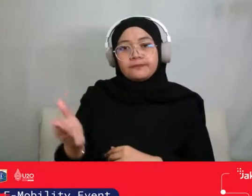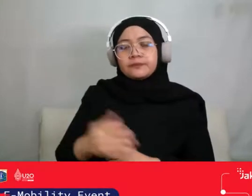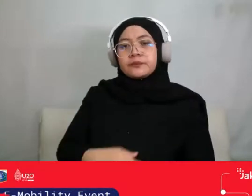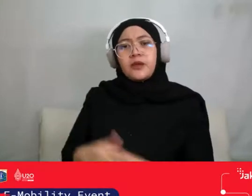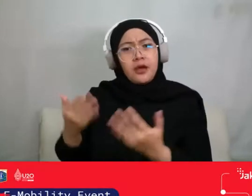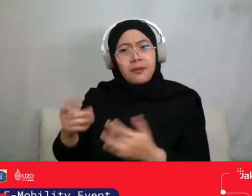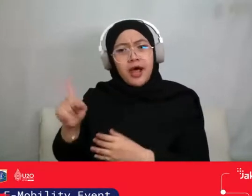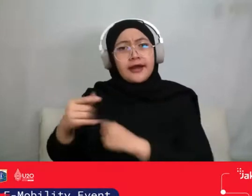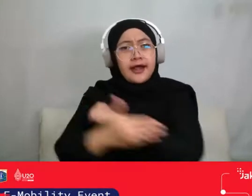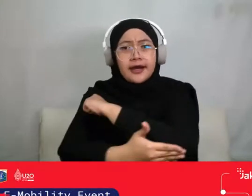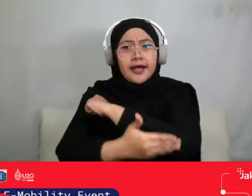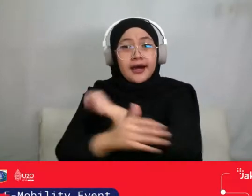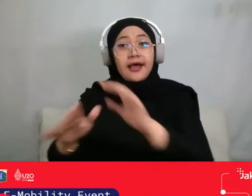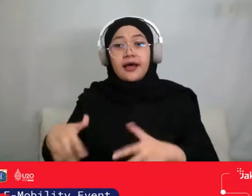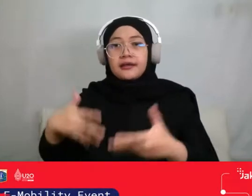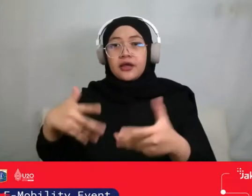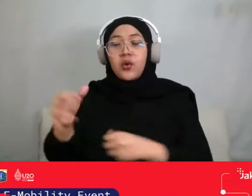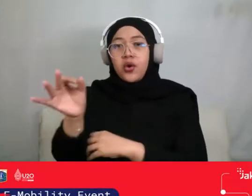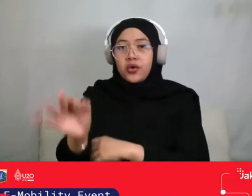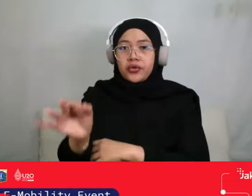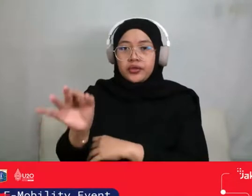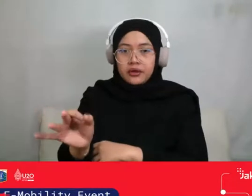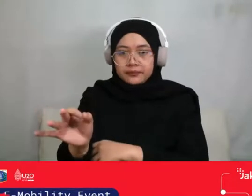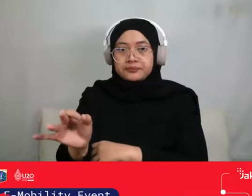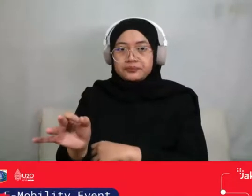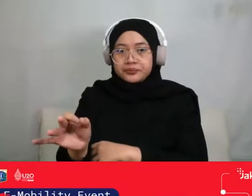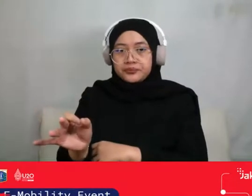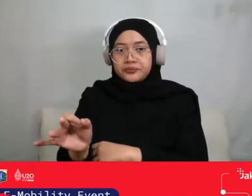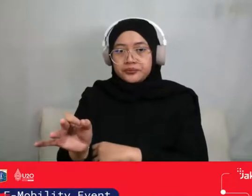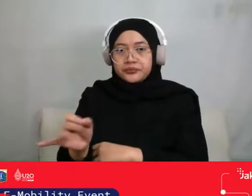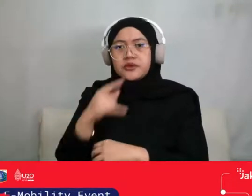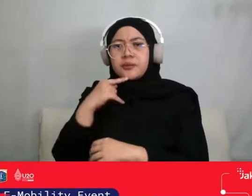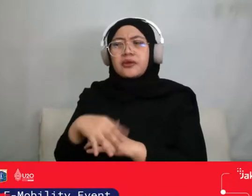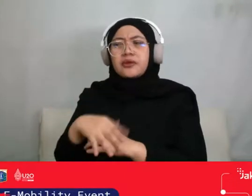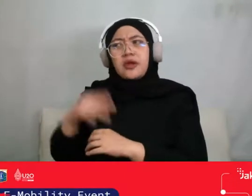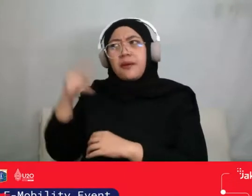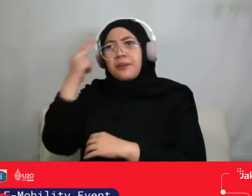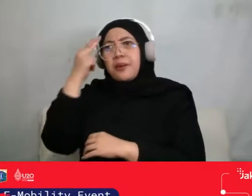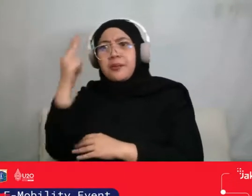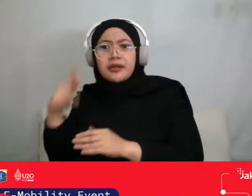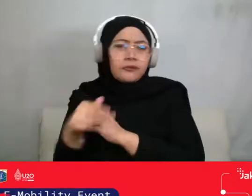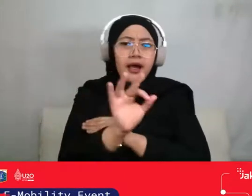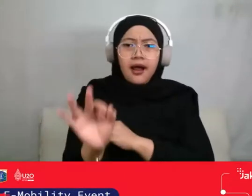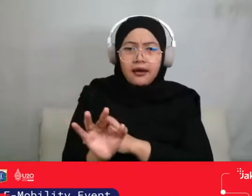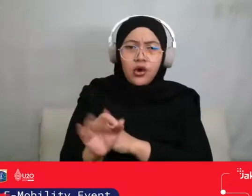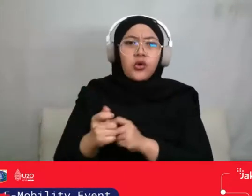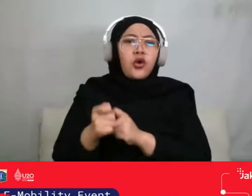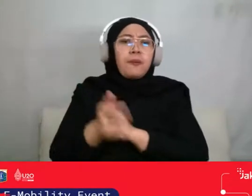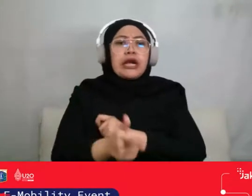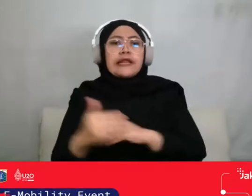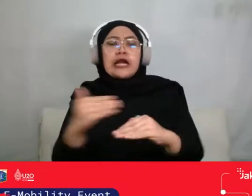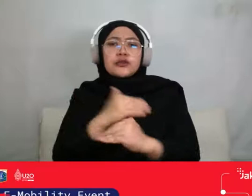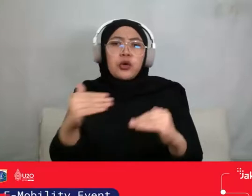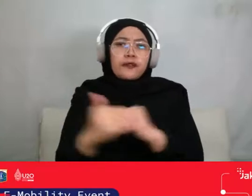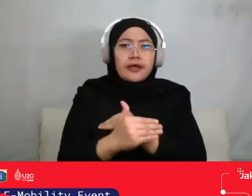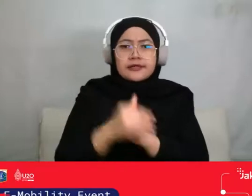which do not have subsidiary for purchasing EV bus of public transport and the bus operator can operate